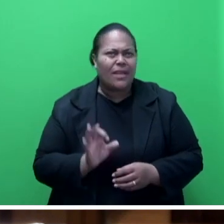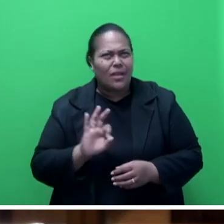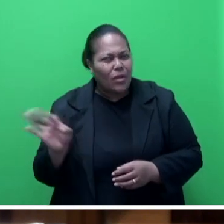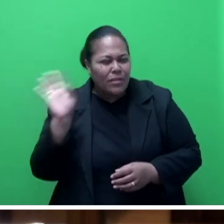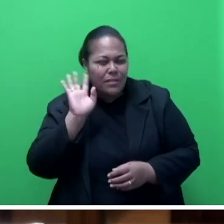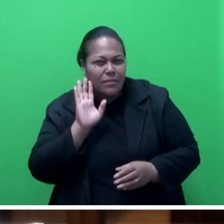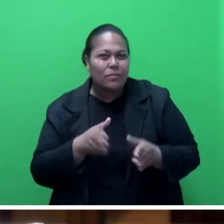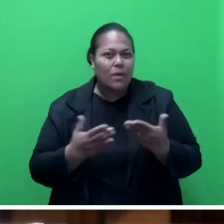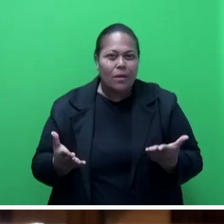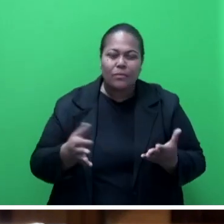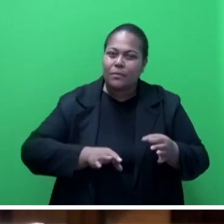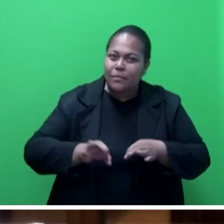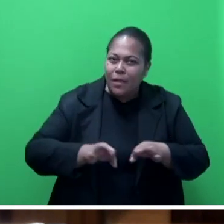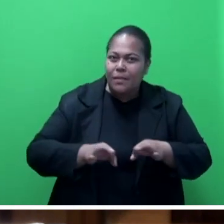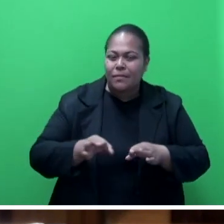act,